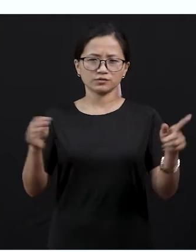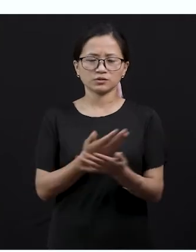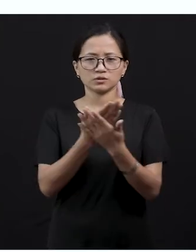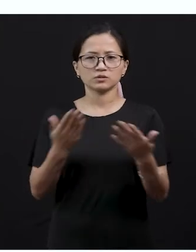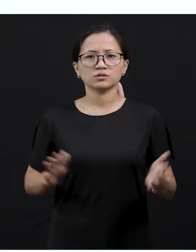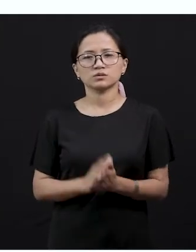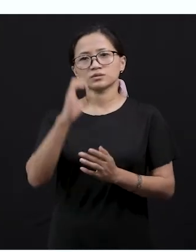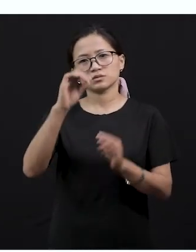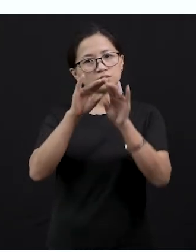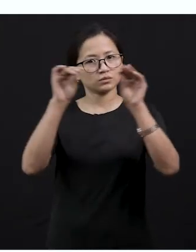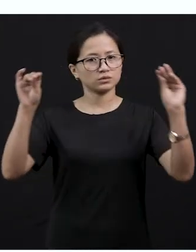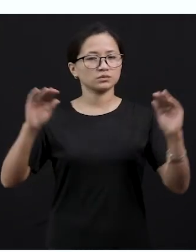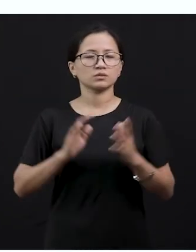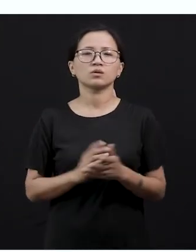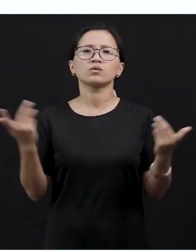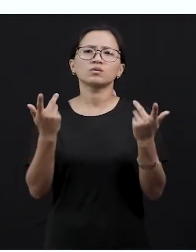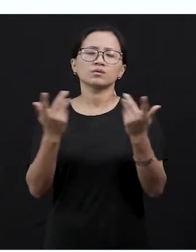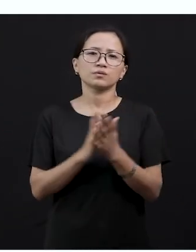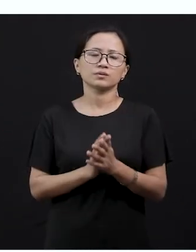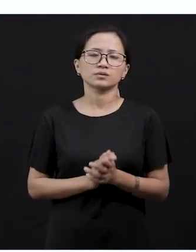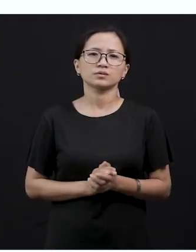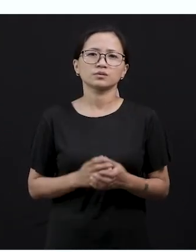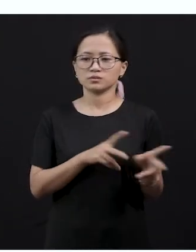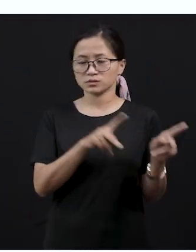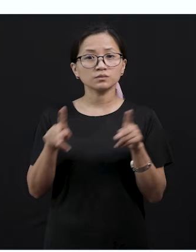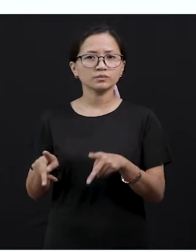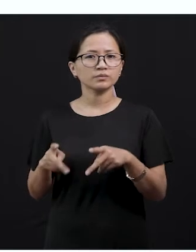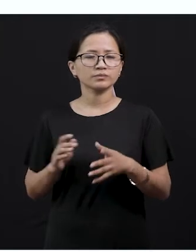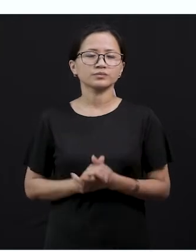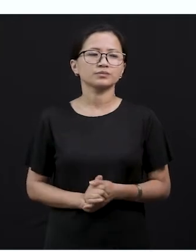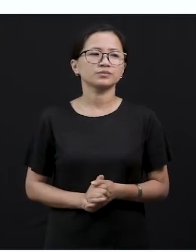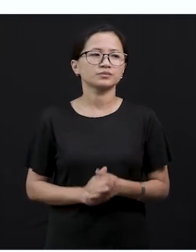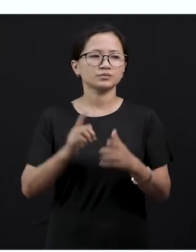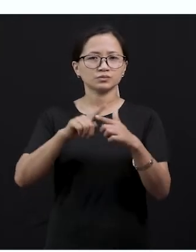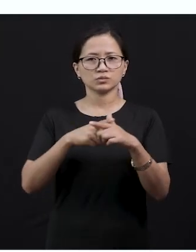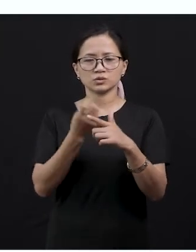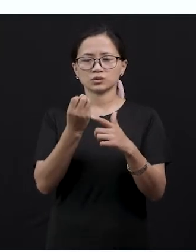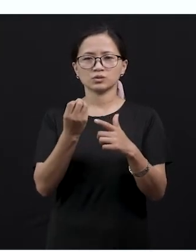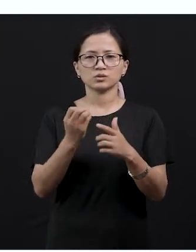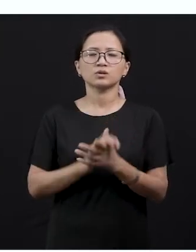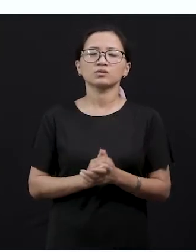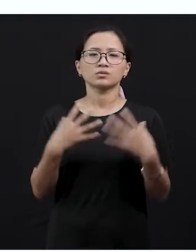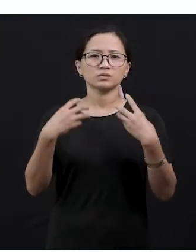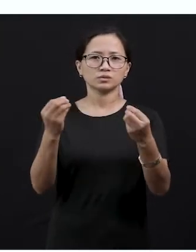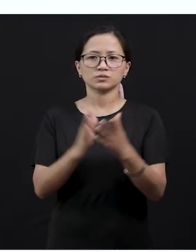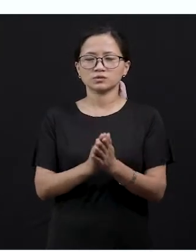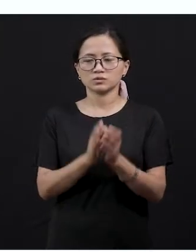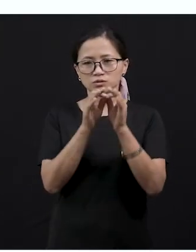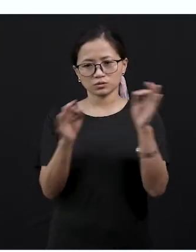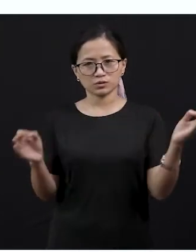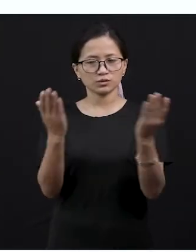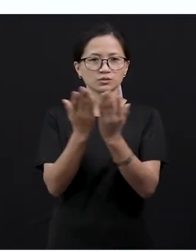things during Christmas, right? So what are the girls planning to buy? Joe wanted to buy a